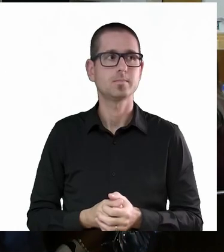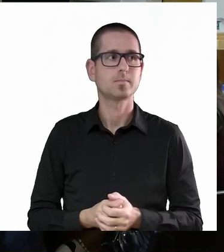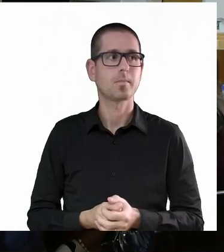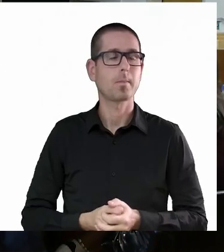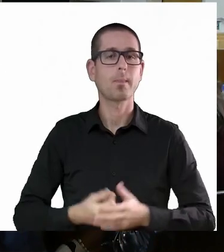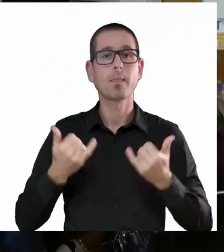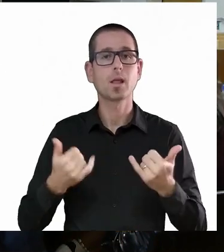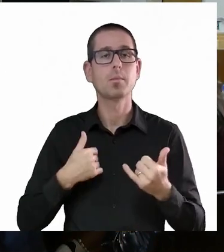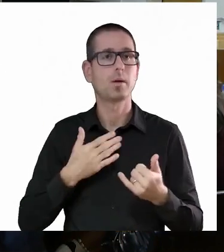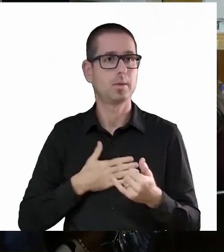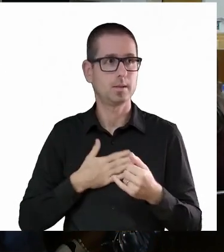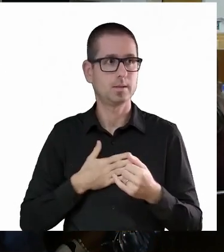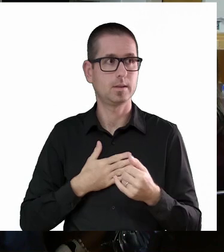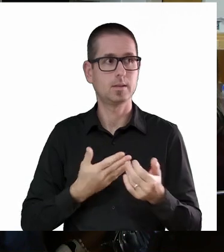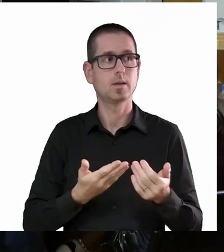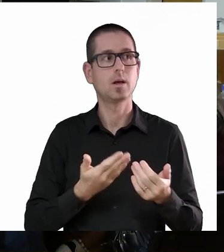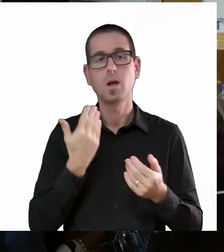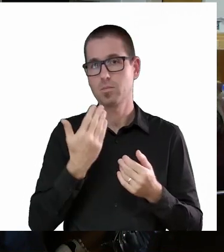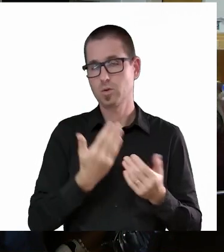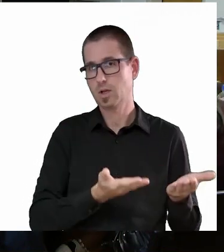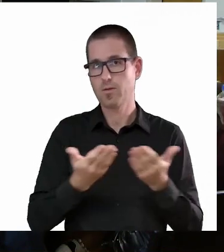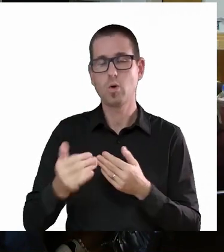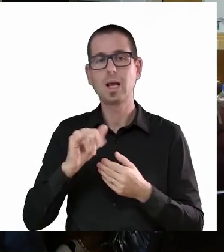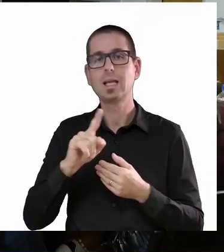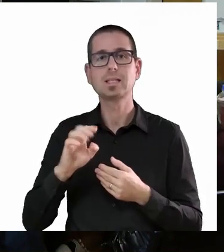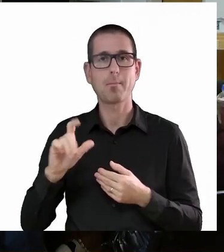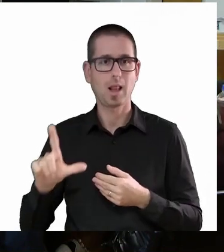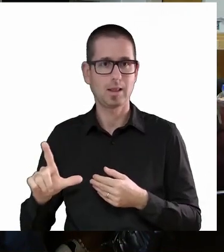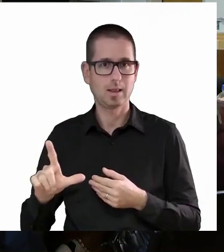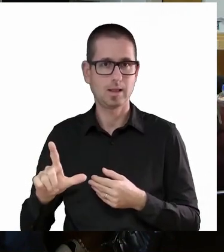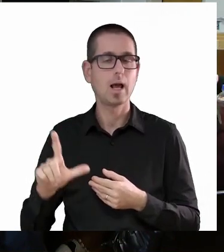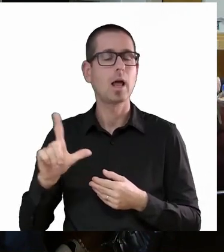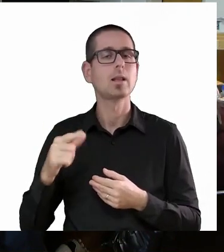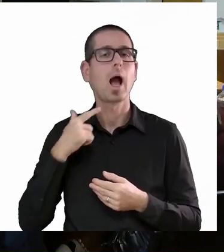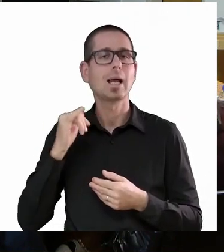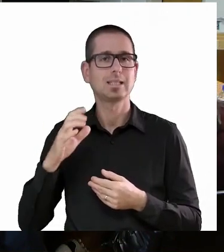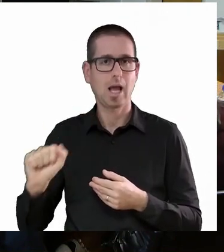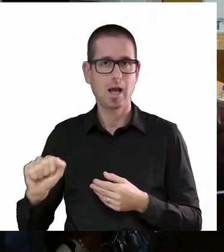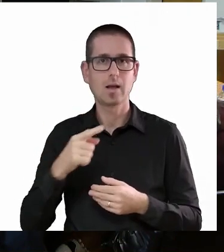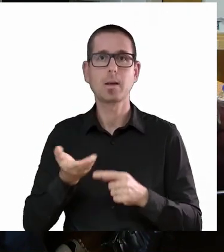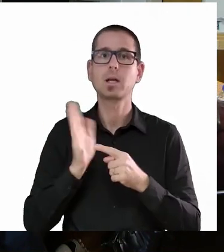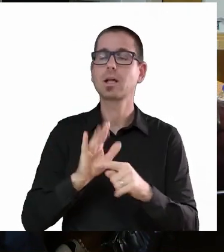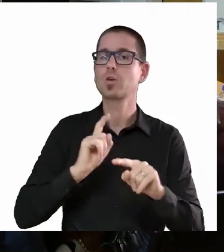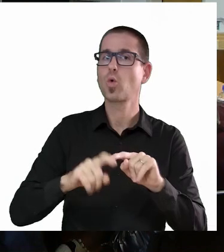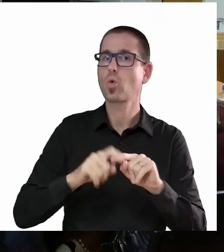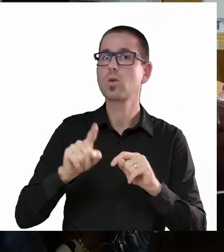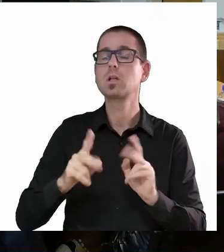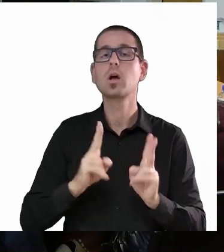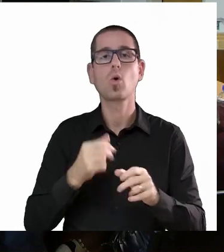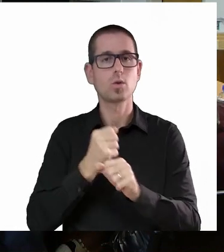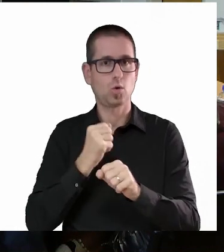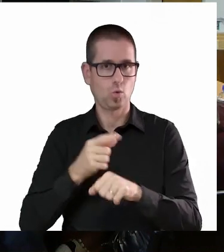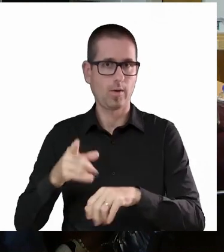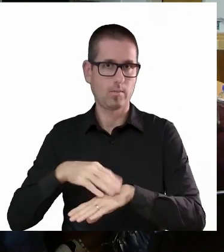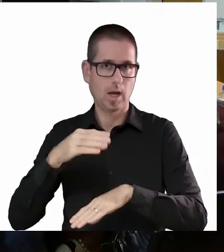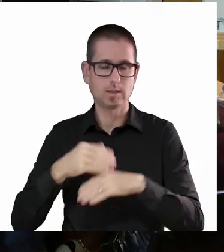And now I'd like to welcome Isabel, Leandro Garcia, to introduce the tool and how it works in